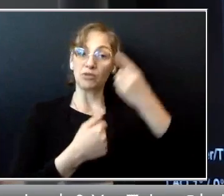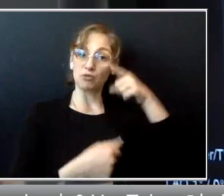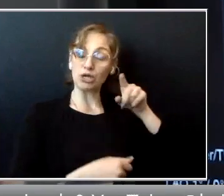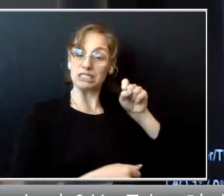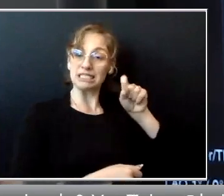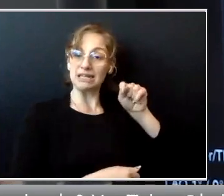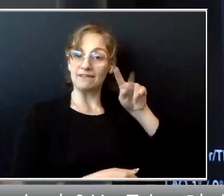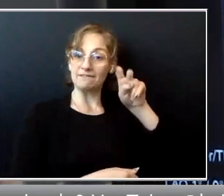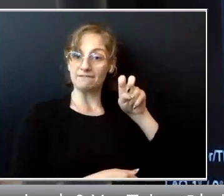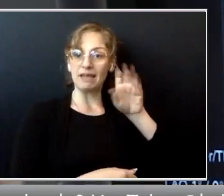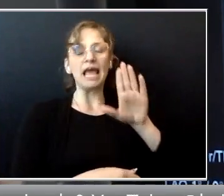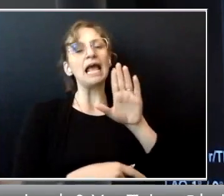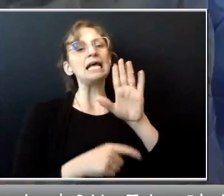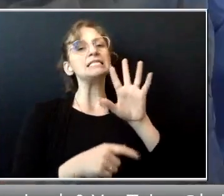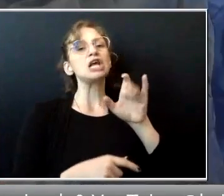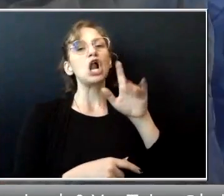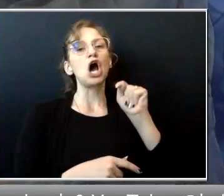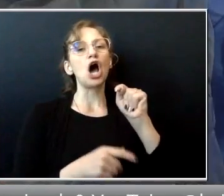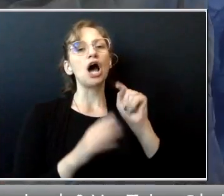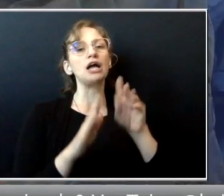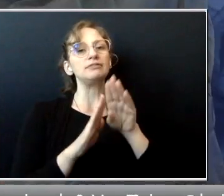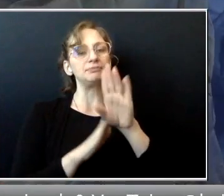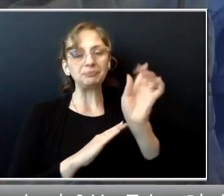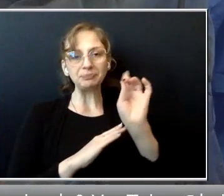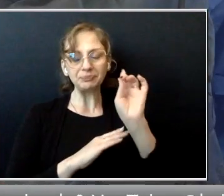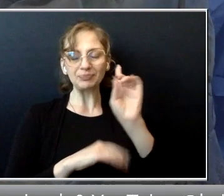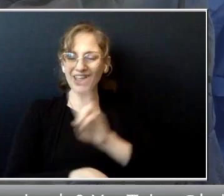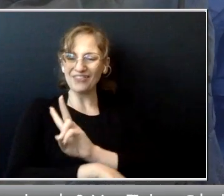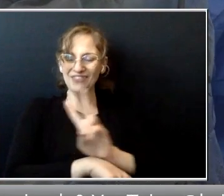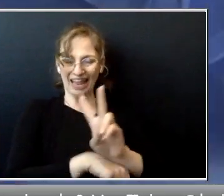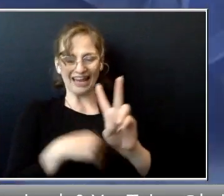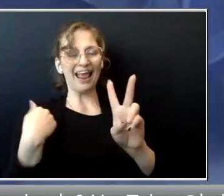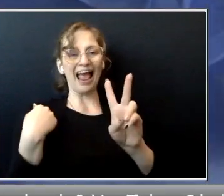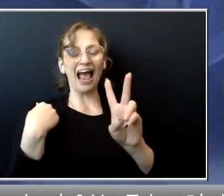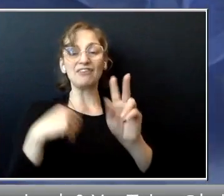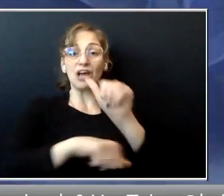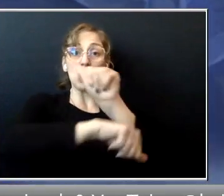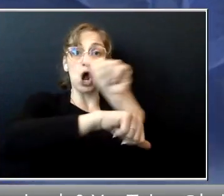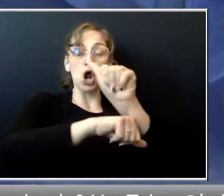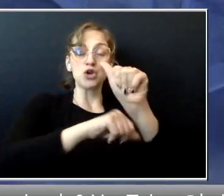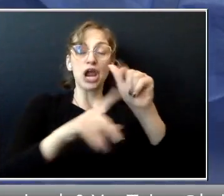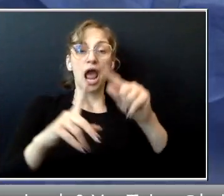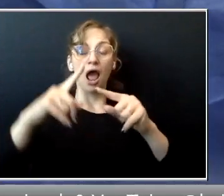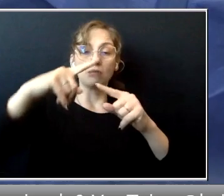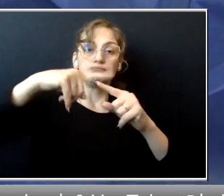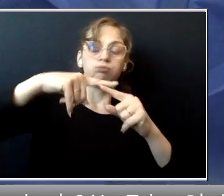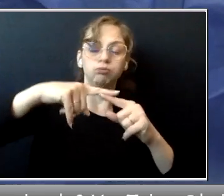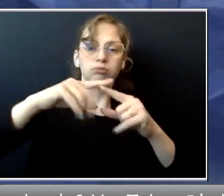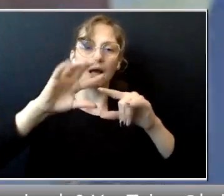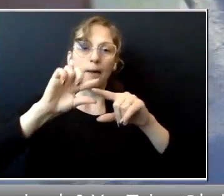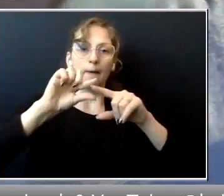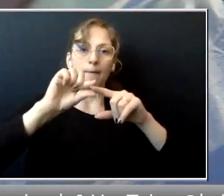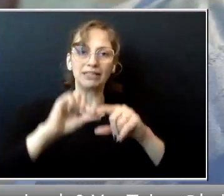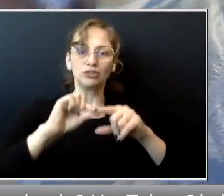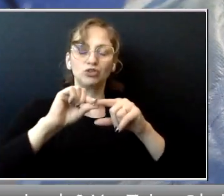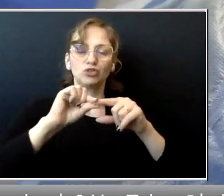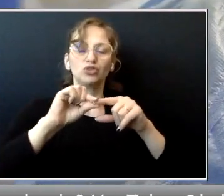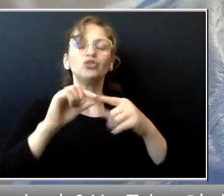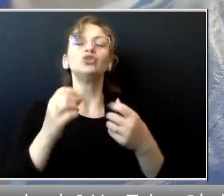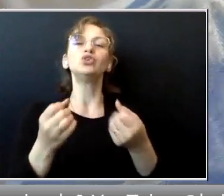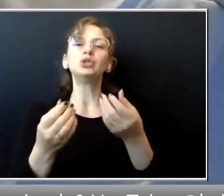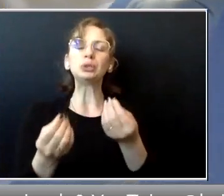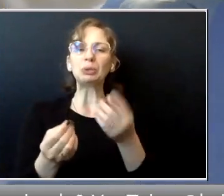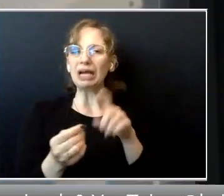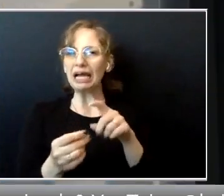pinched by an artery sitting on top of it. Dr. Alley and his team need to figure out if it's best to remove the clot or safer